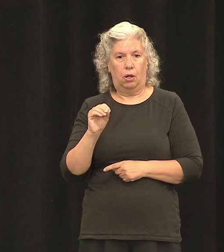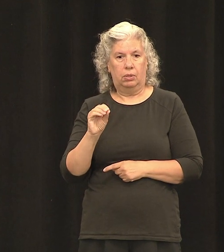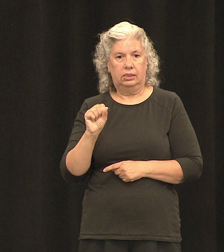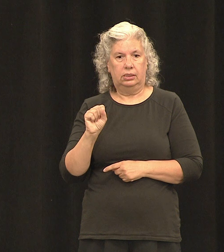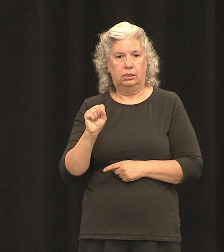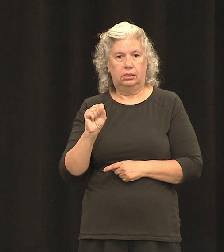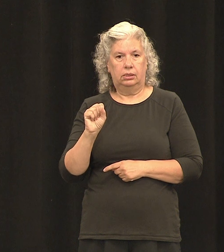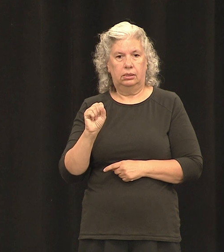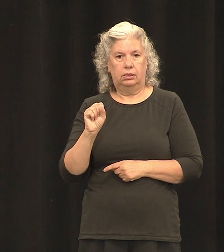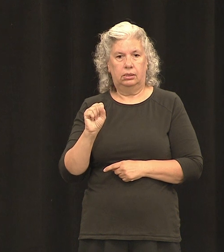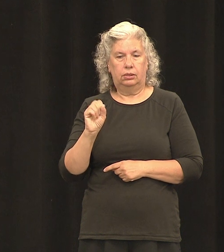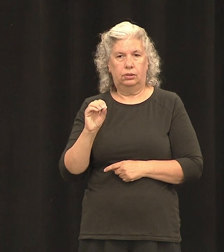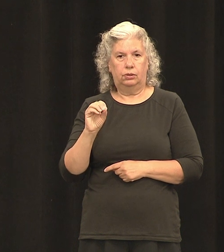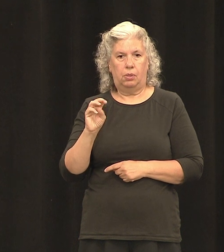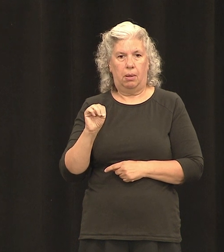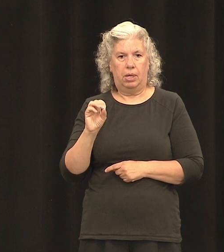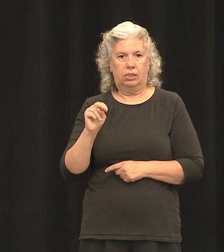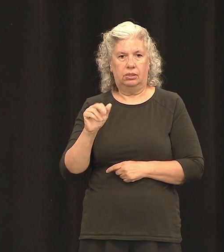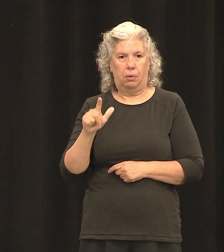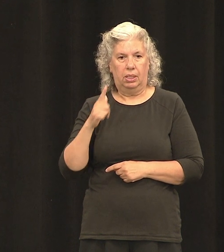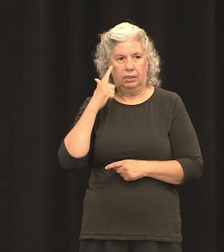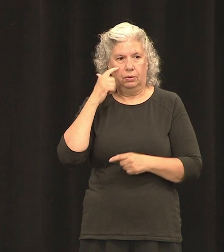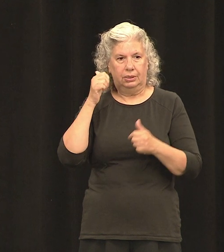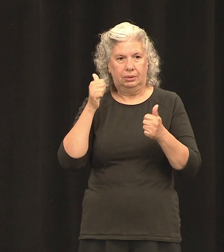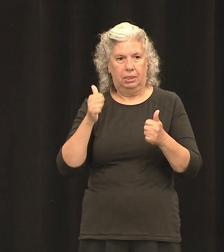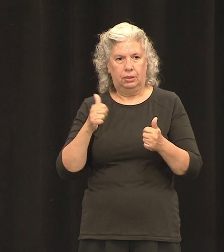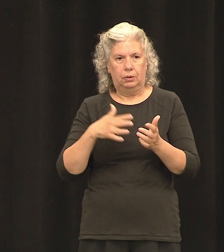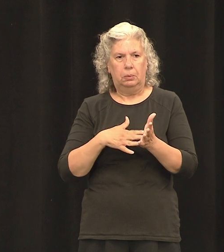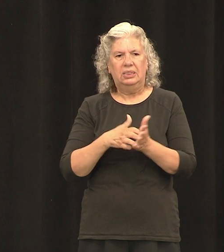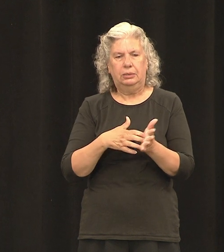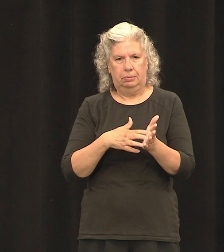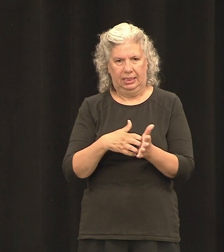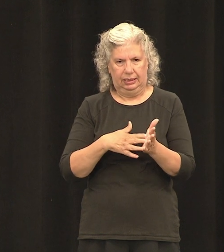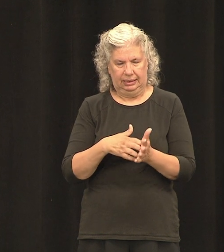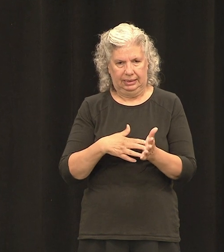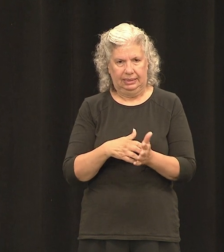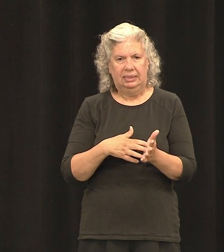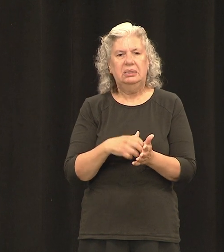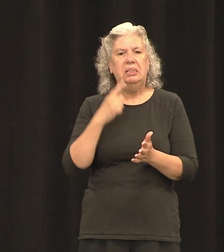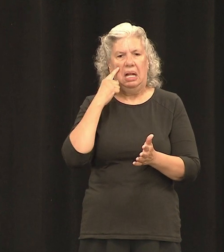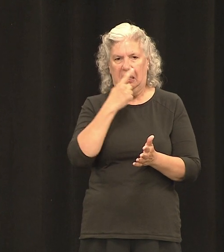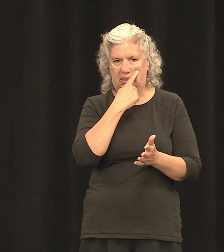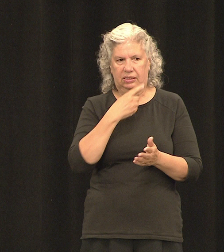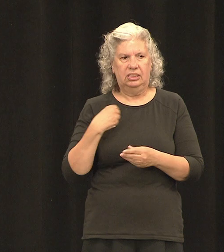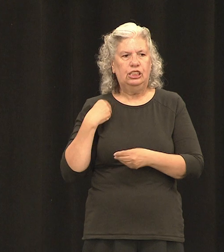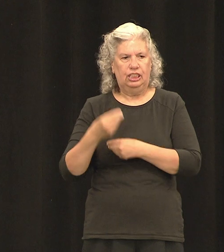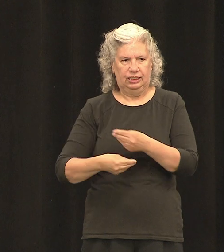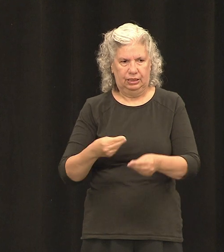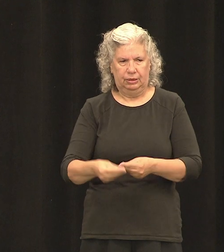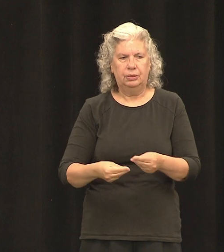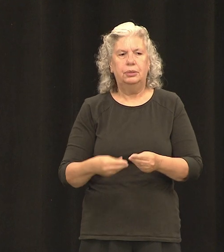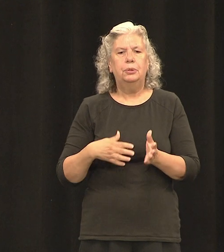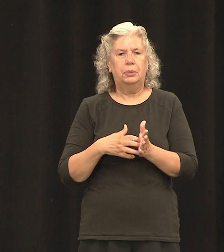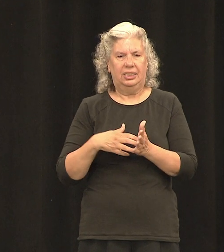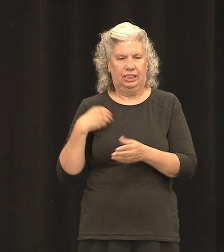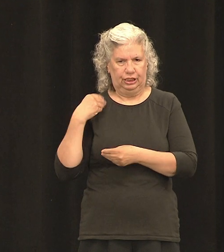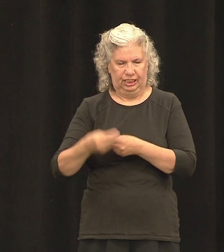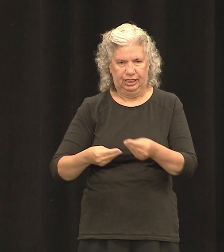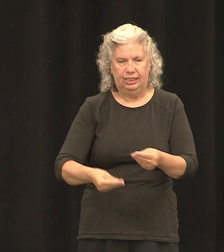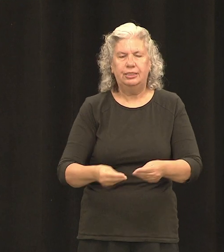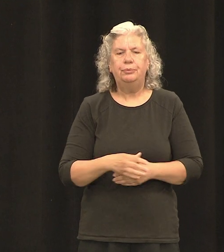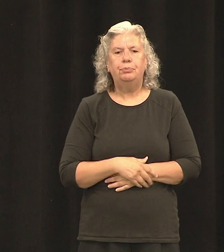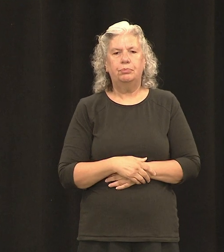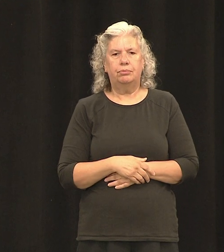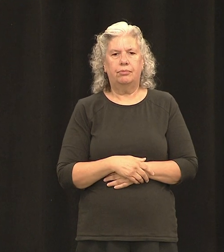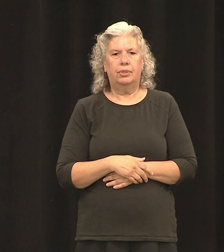recessive genetic disorder. That means you have to have 2 copies of a mutation, one that you